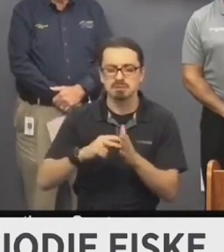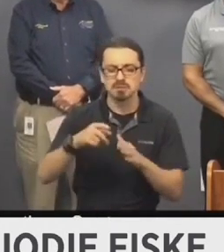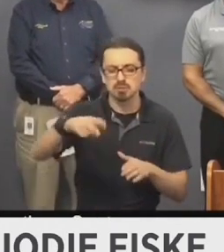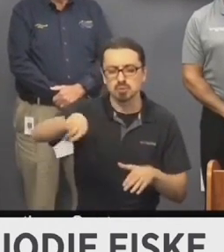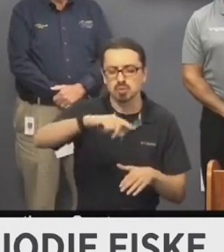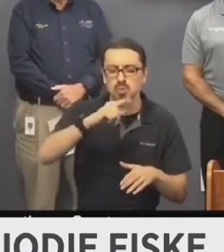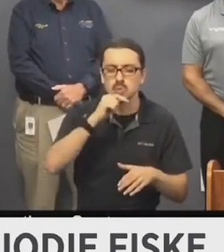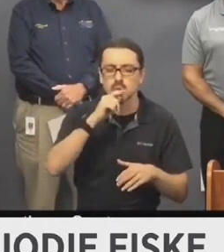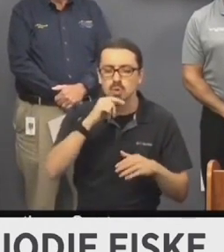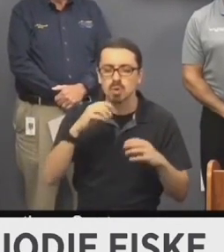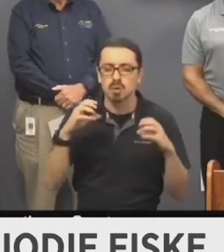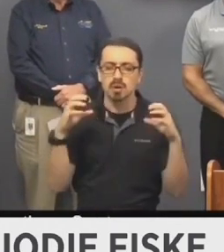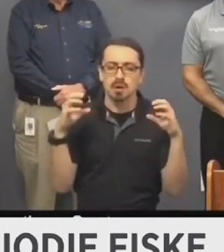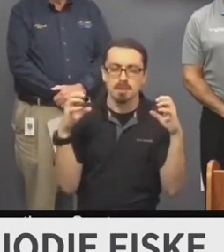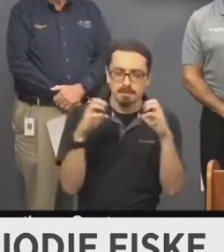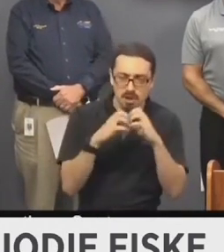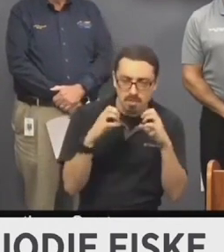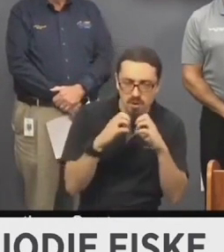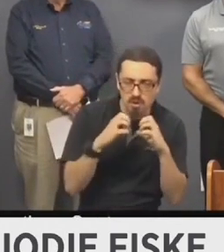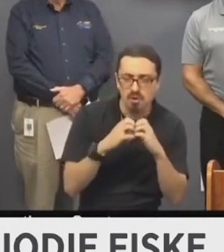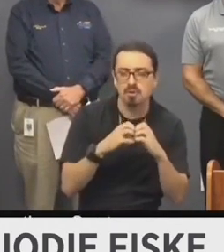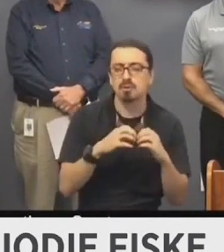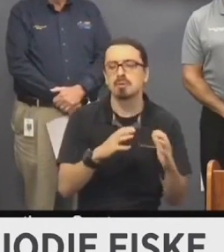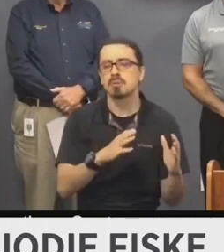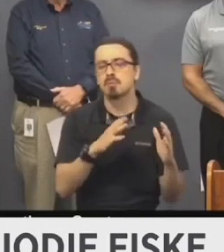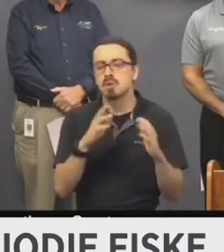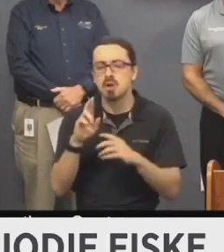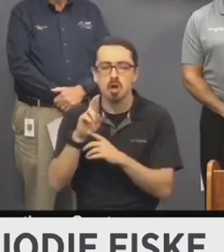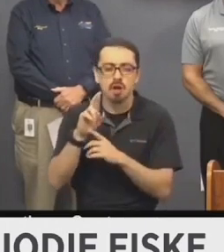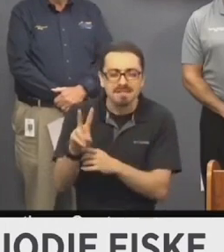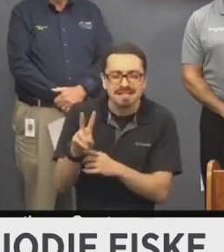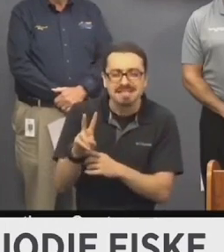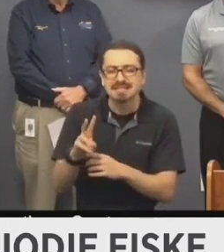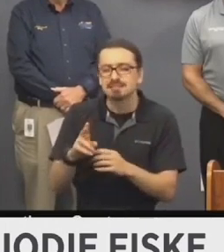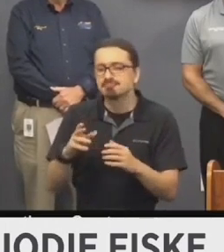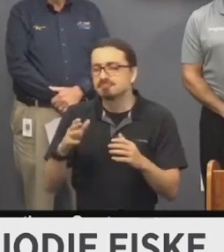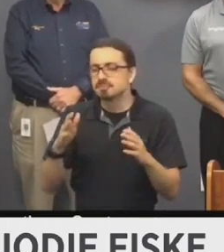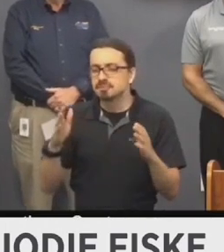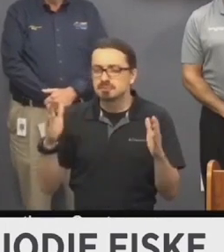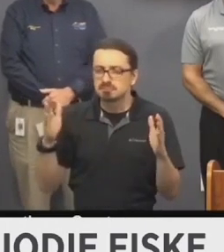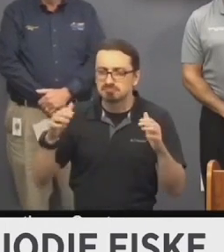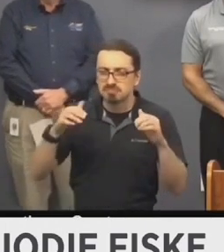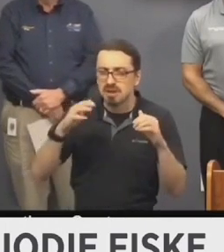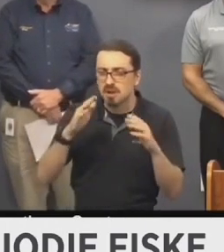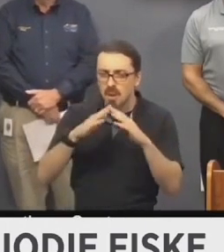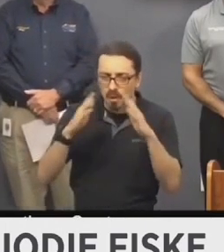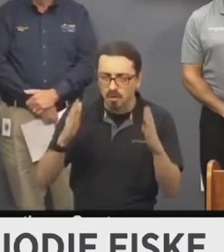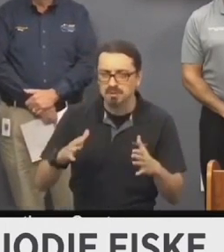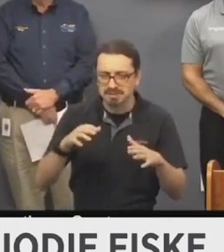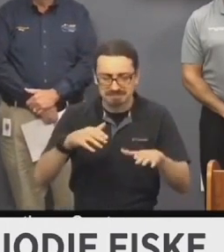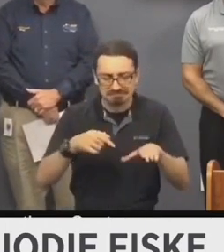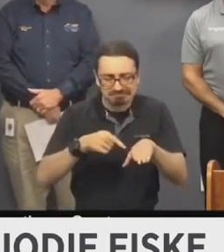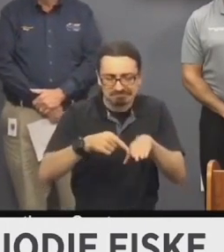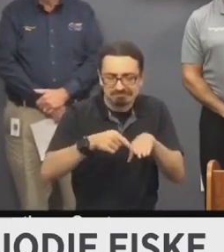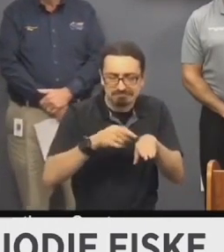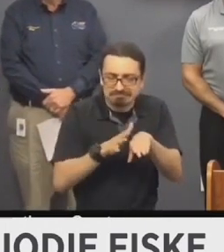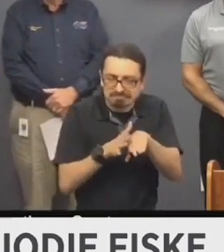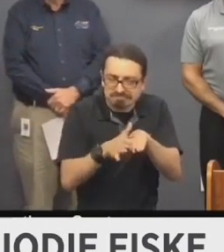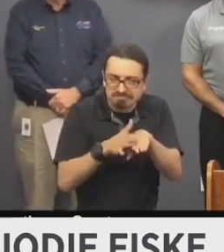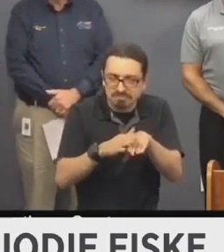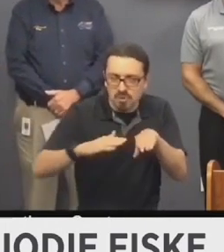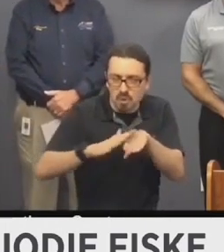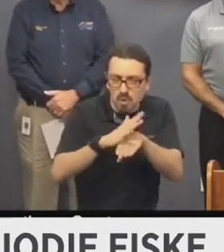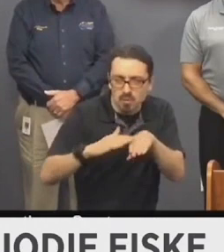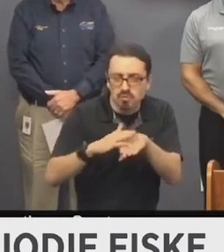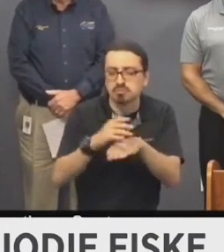all mobile homes, manufactured, and RVs. So please, if you've not left, take the opportunity now, gather